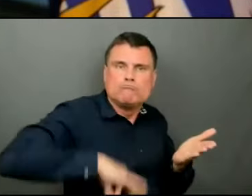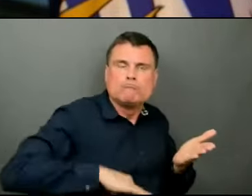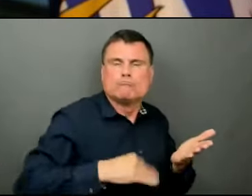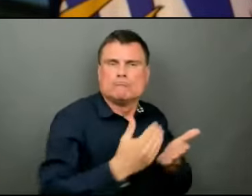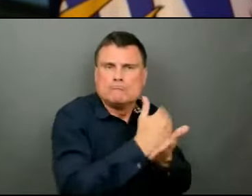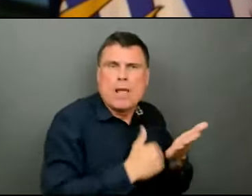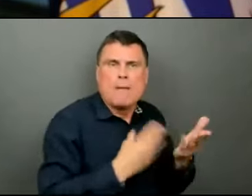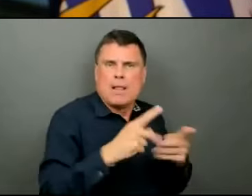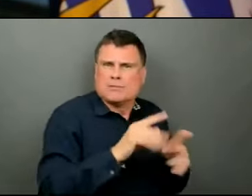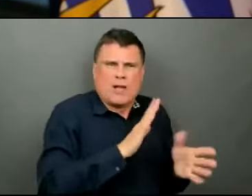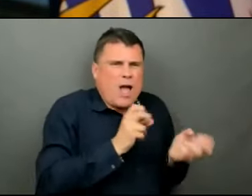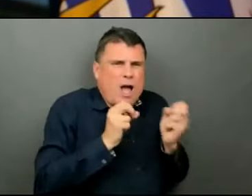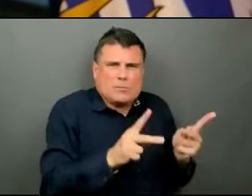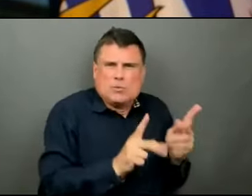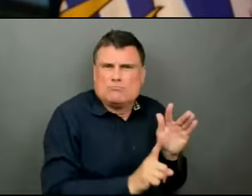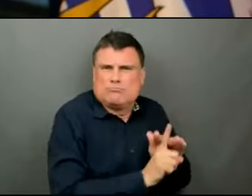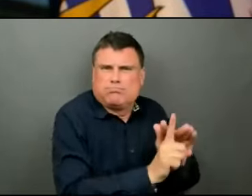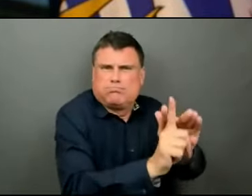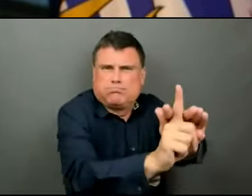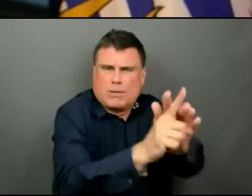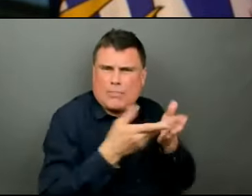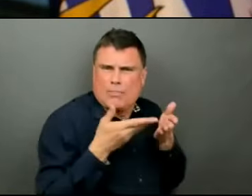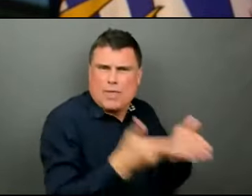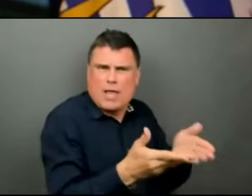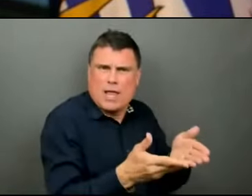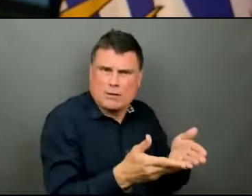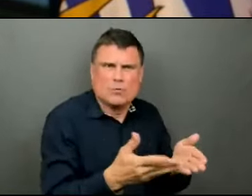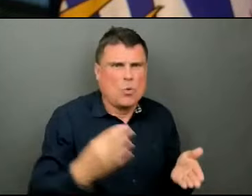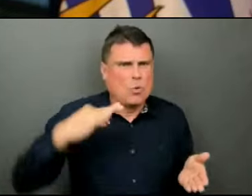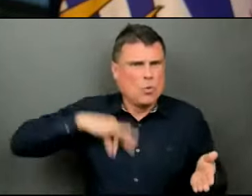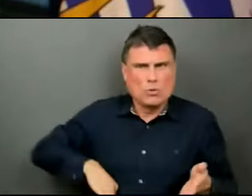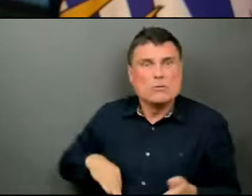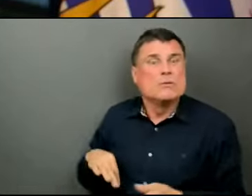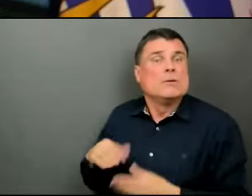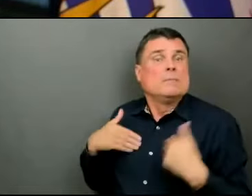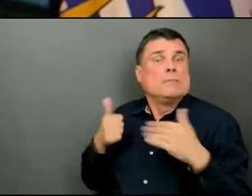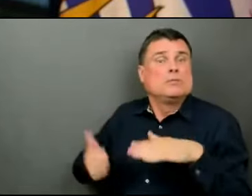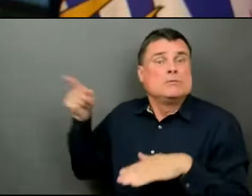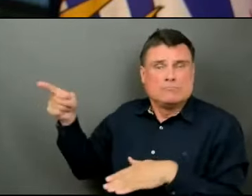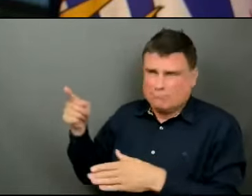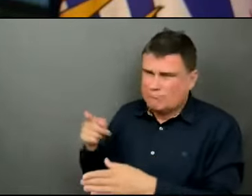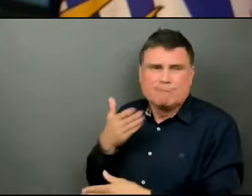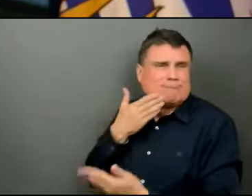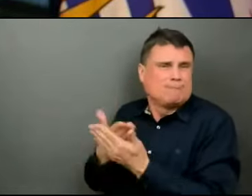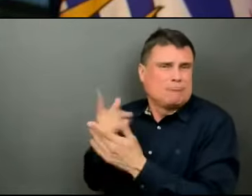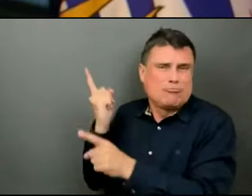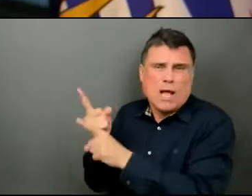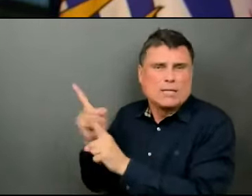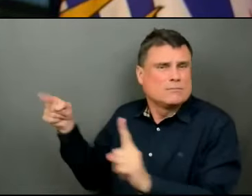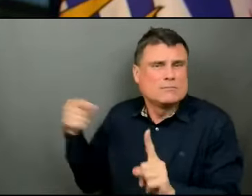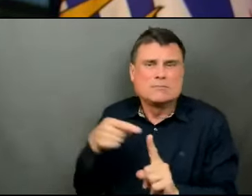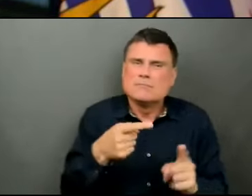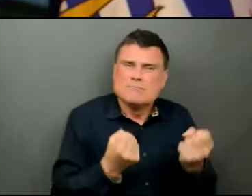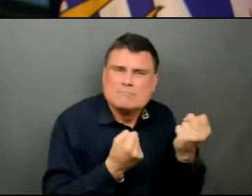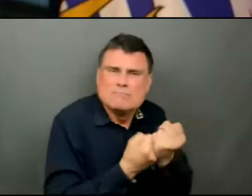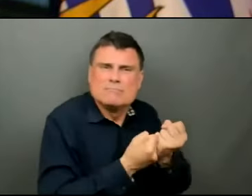with me in agreement on this, because sure, her passion for supporting apprenticeships and trades in heavy